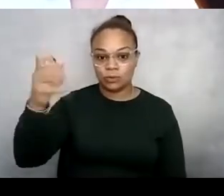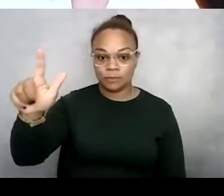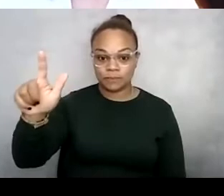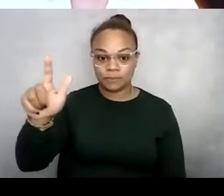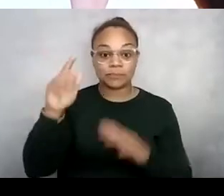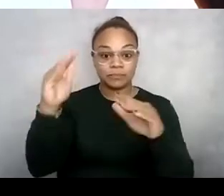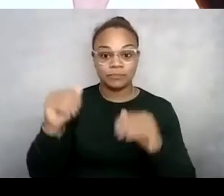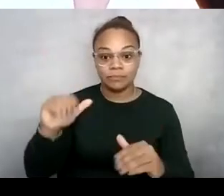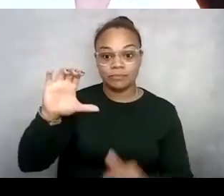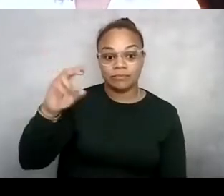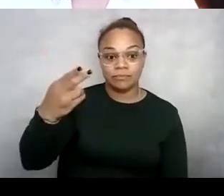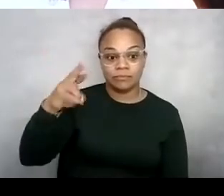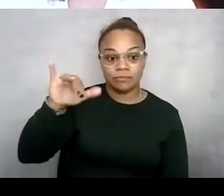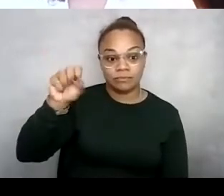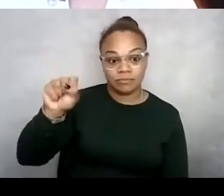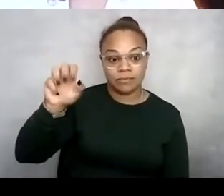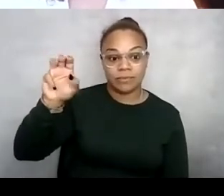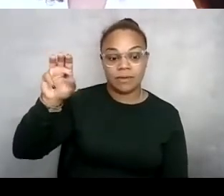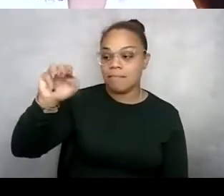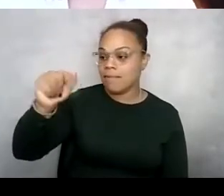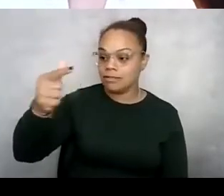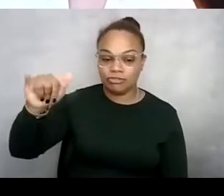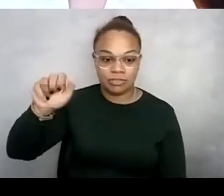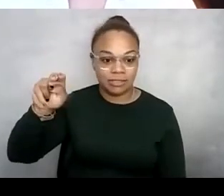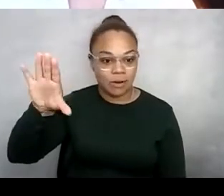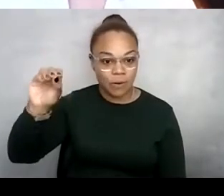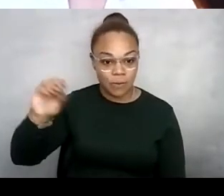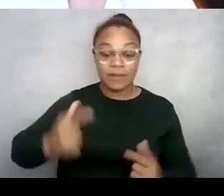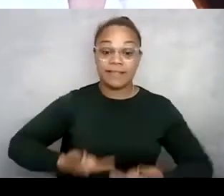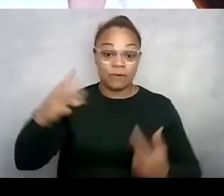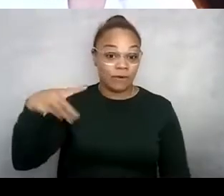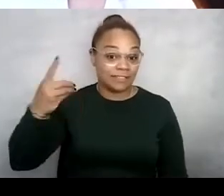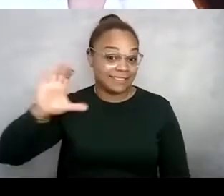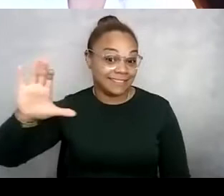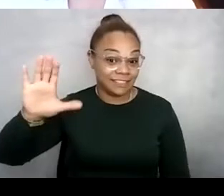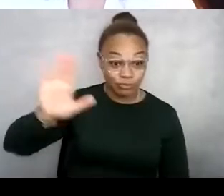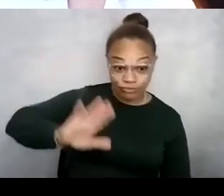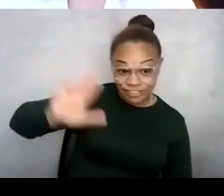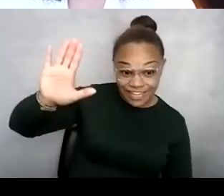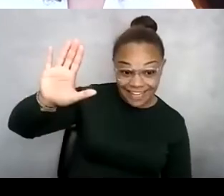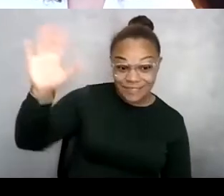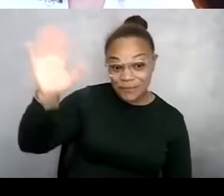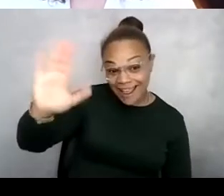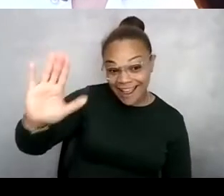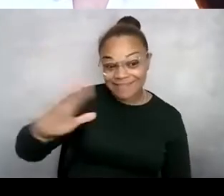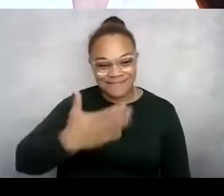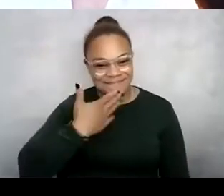Cormier Maggiano lives in Washington, D.C. Would you raise your hand and wave? Thank you.